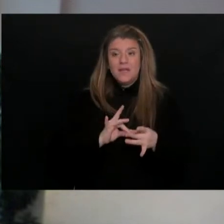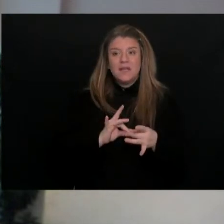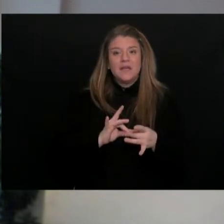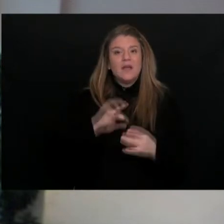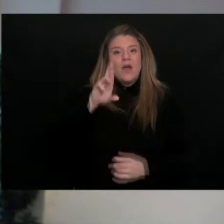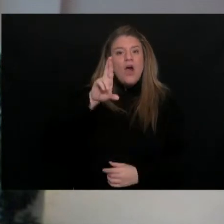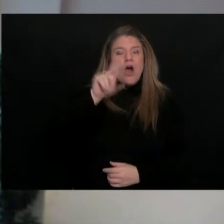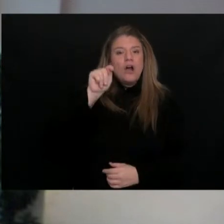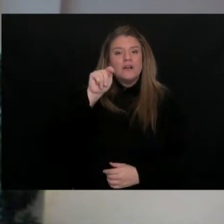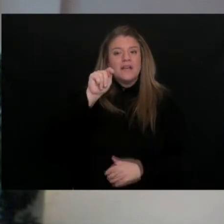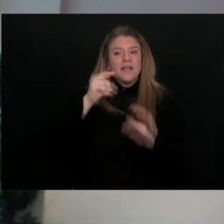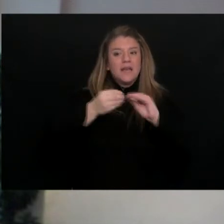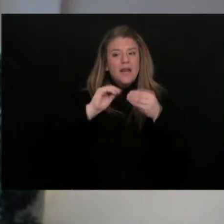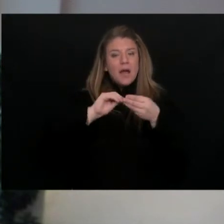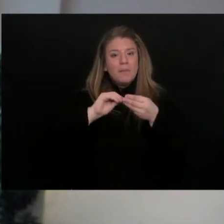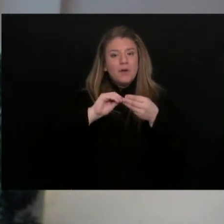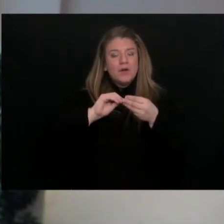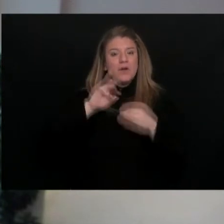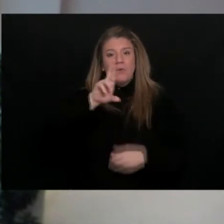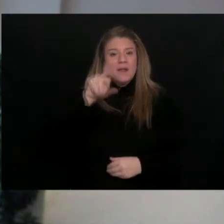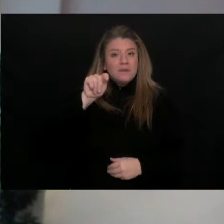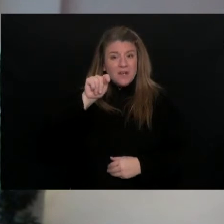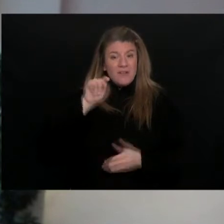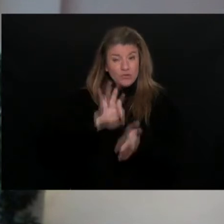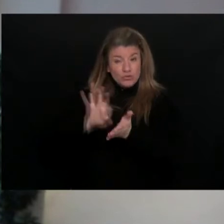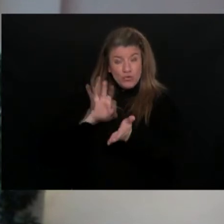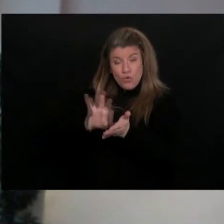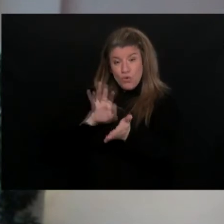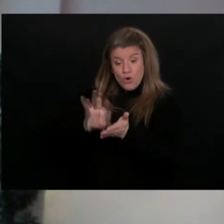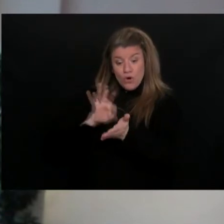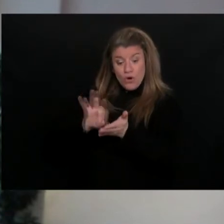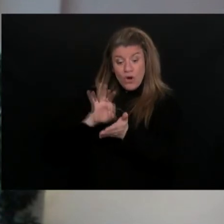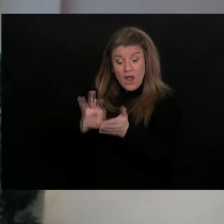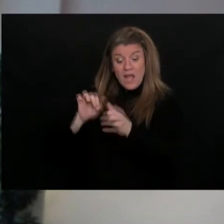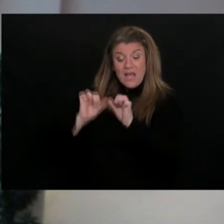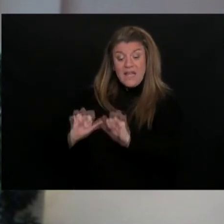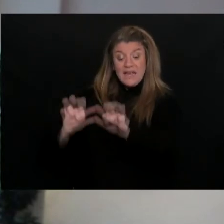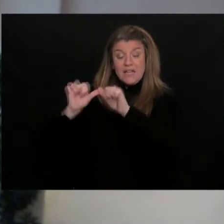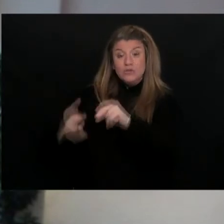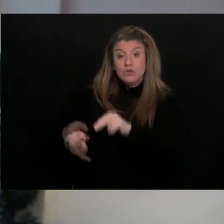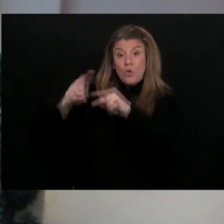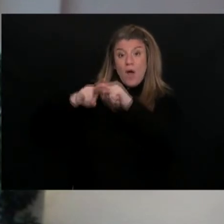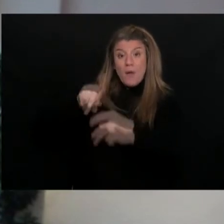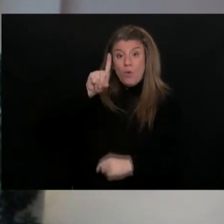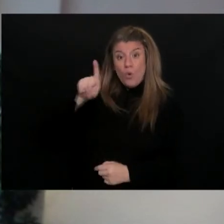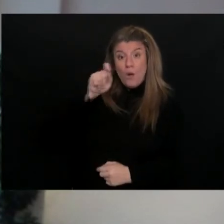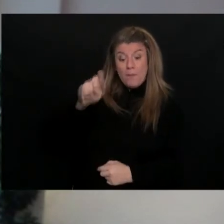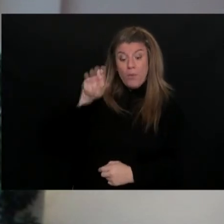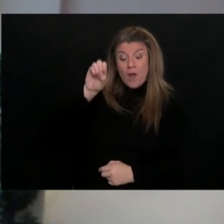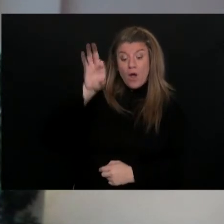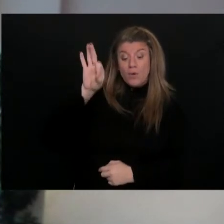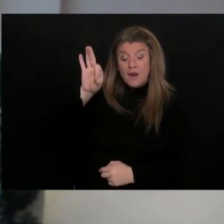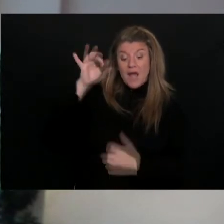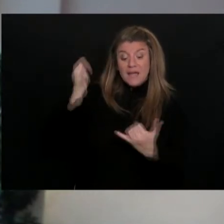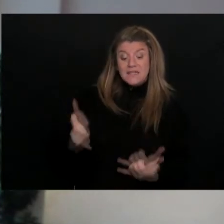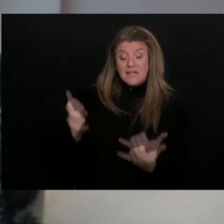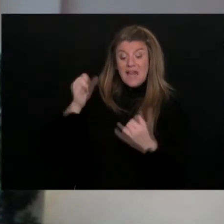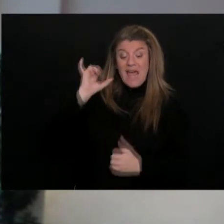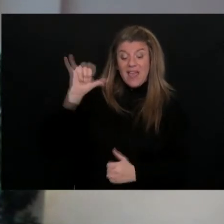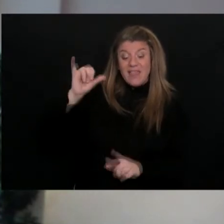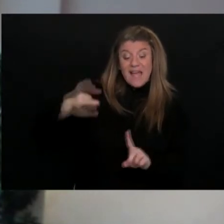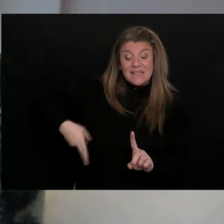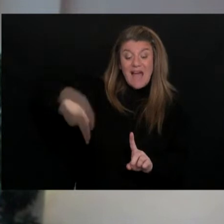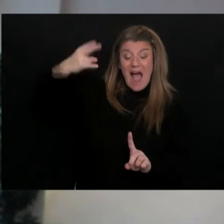RT values, the reproductive scores, and we've seen those continue to go up. We're at 1.09 today, which is higher than